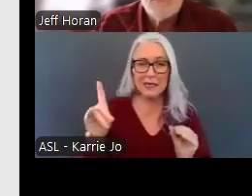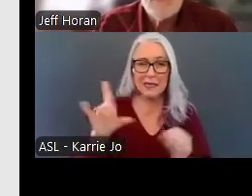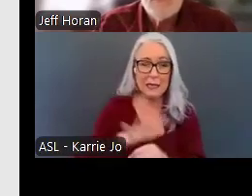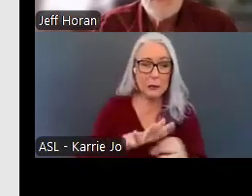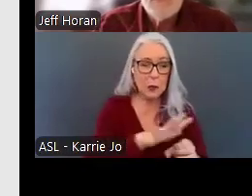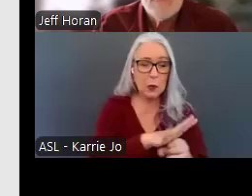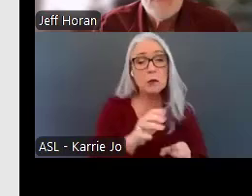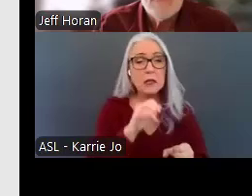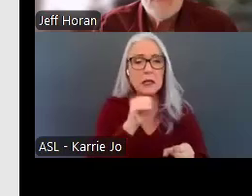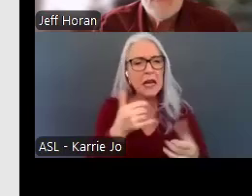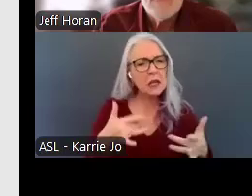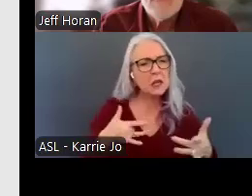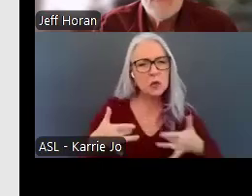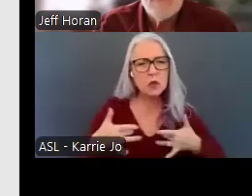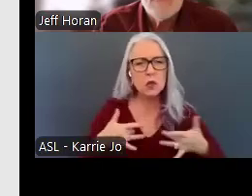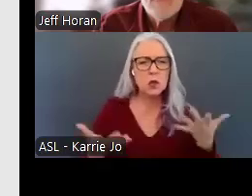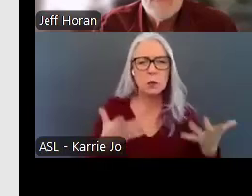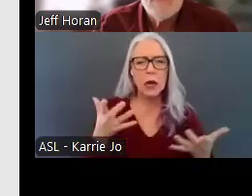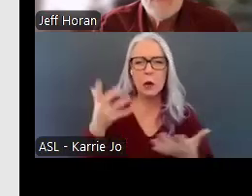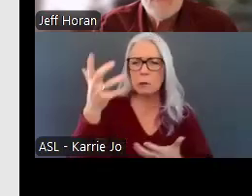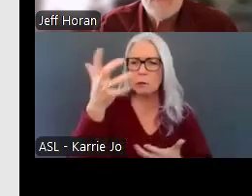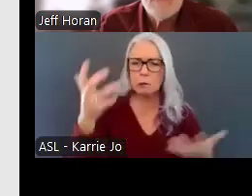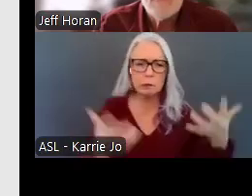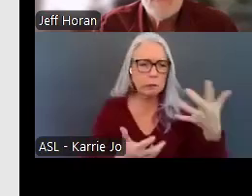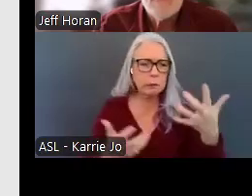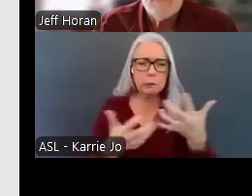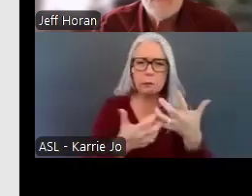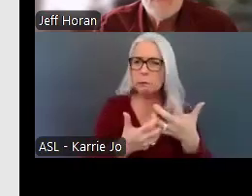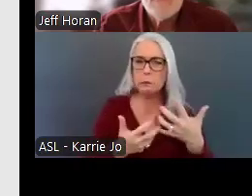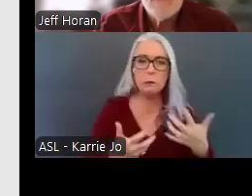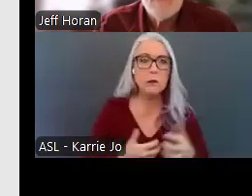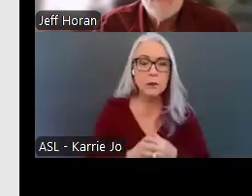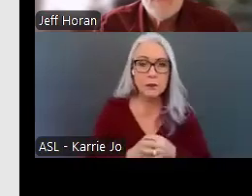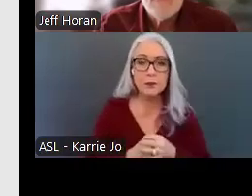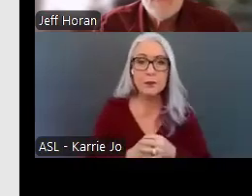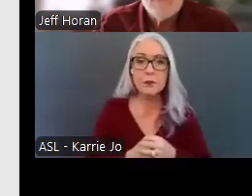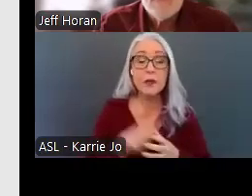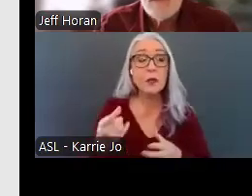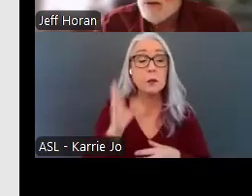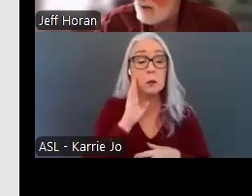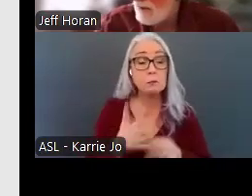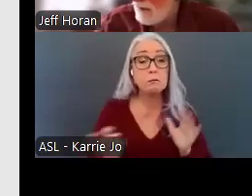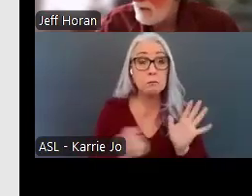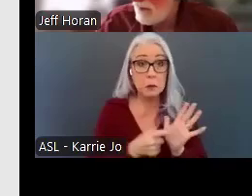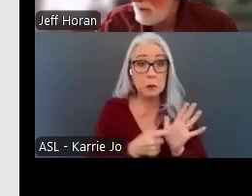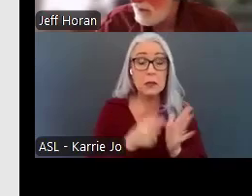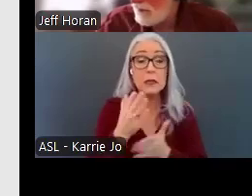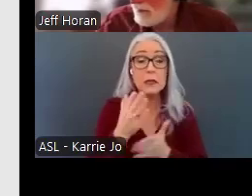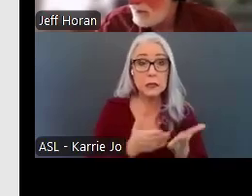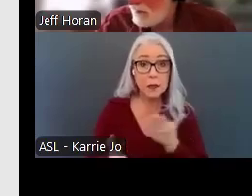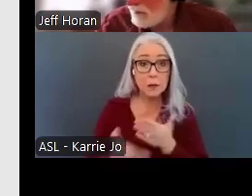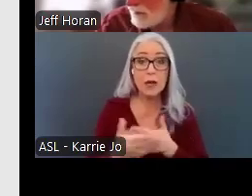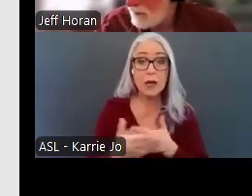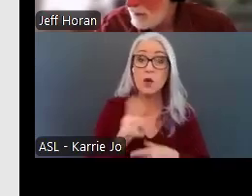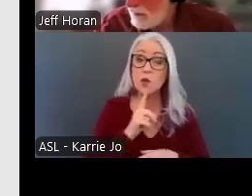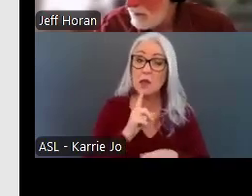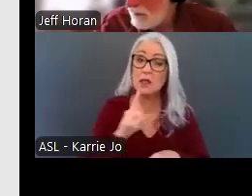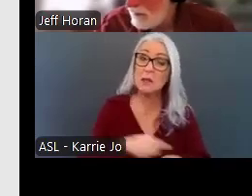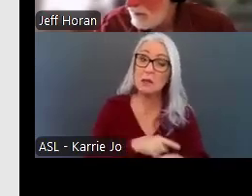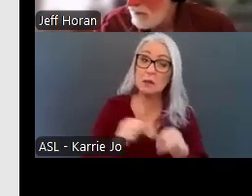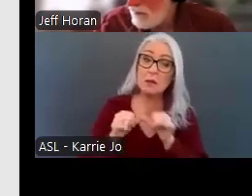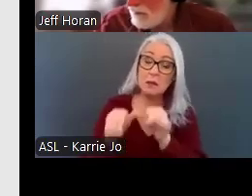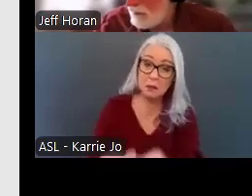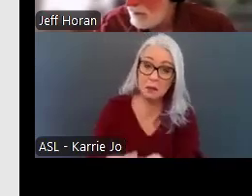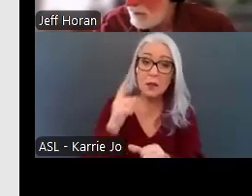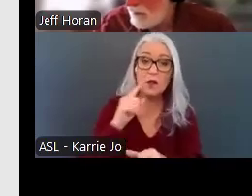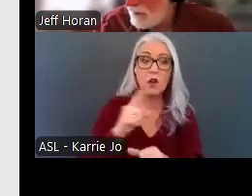seeing mismatch like you saw in that first slide. Now you'll notice that some of the seed zones are fairly long. So for collectors who collect across